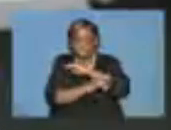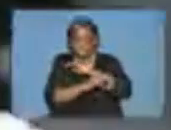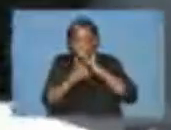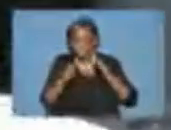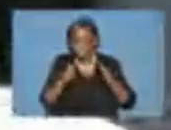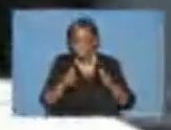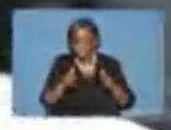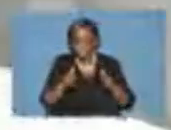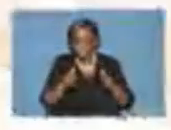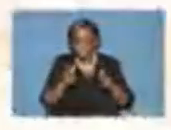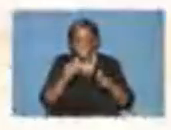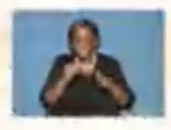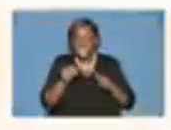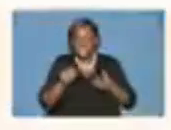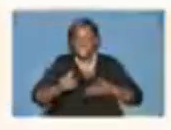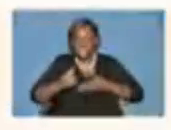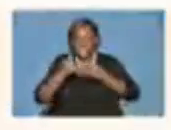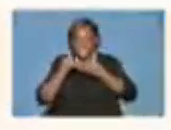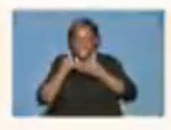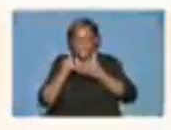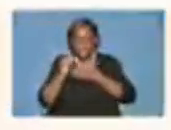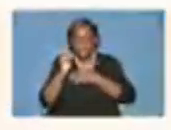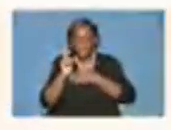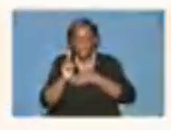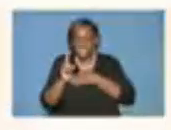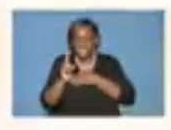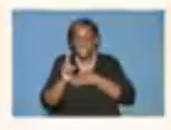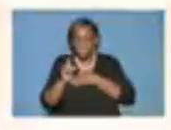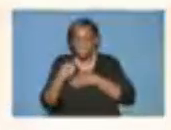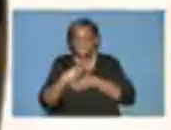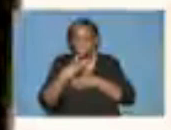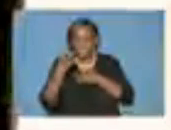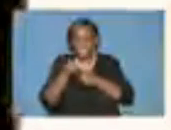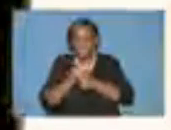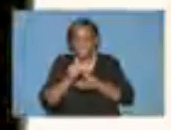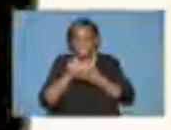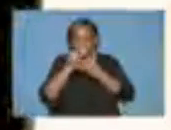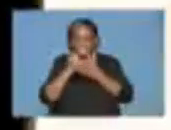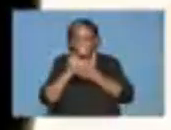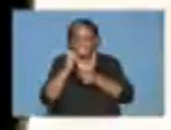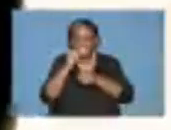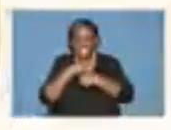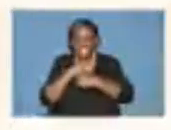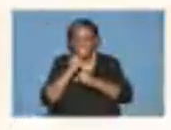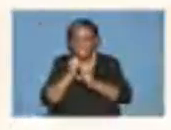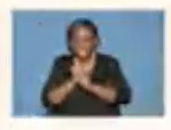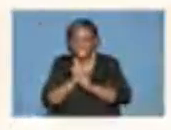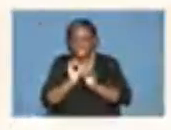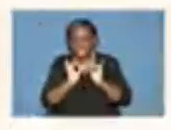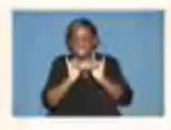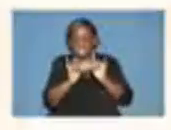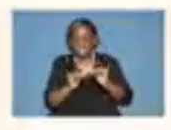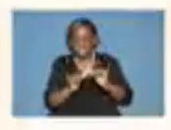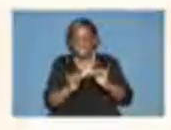decrease our dependence on the country partners for assistance in the maintenance and the operation of